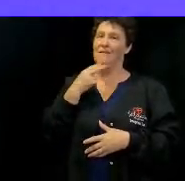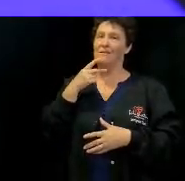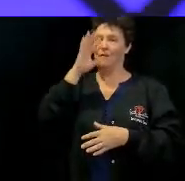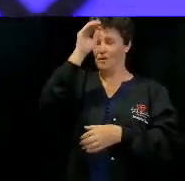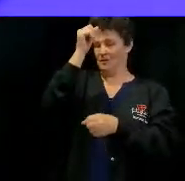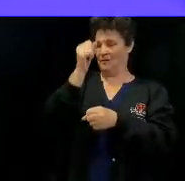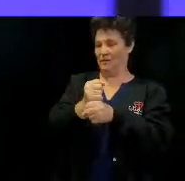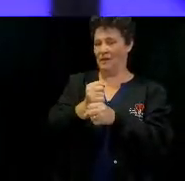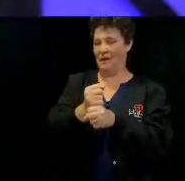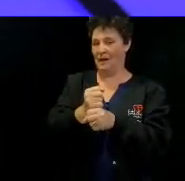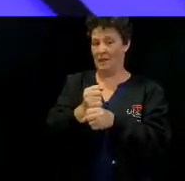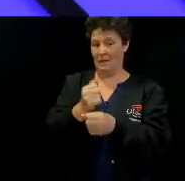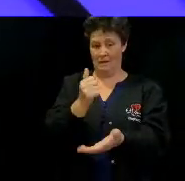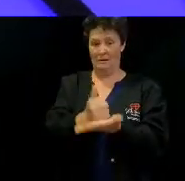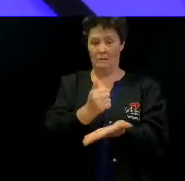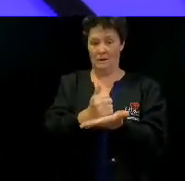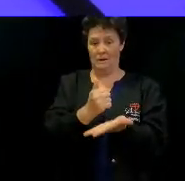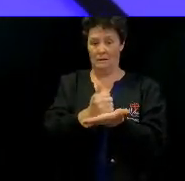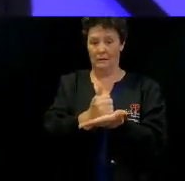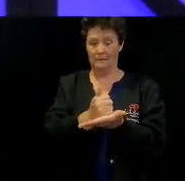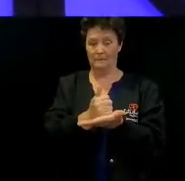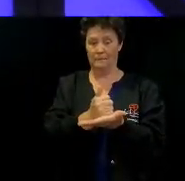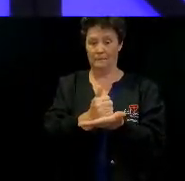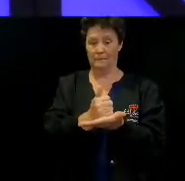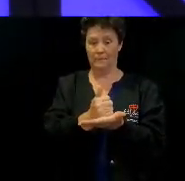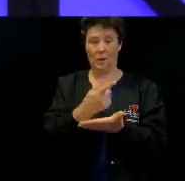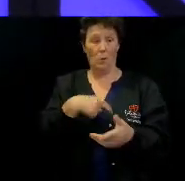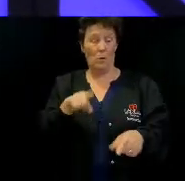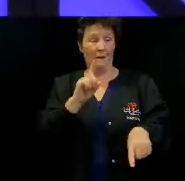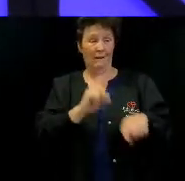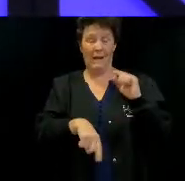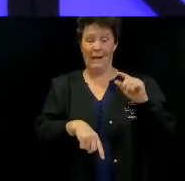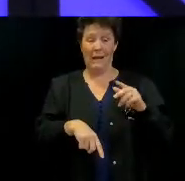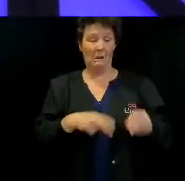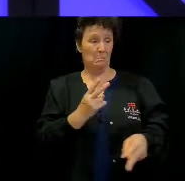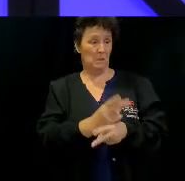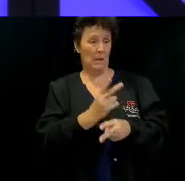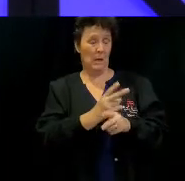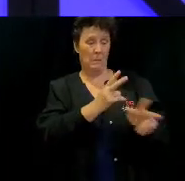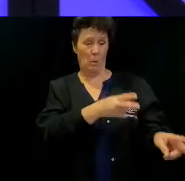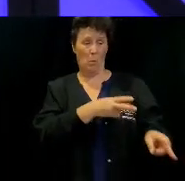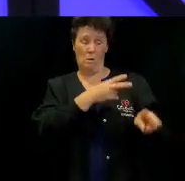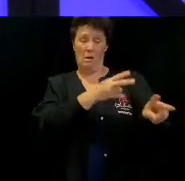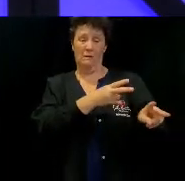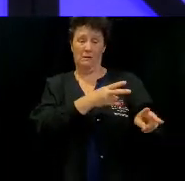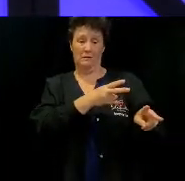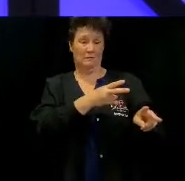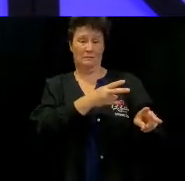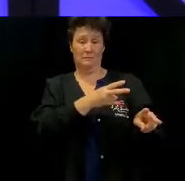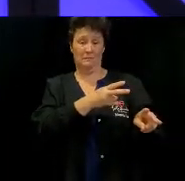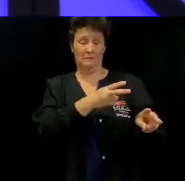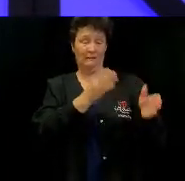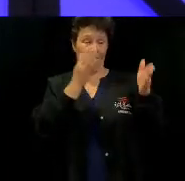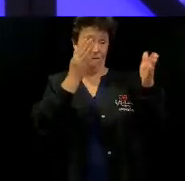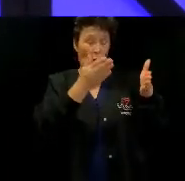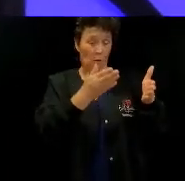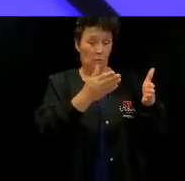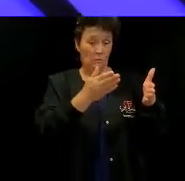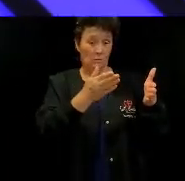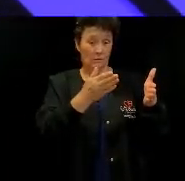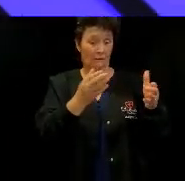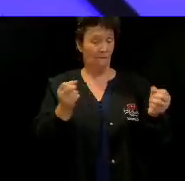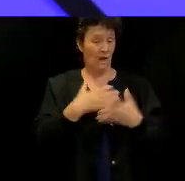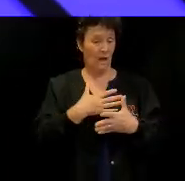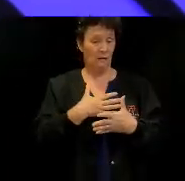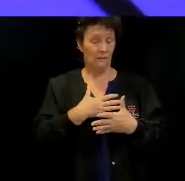Amen. So, we can't tolerate fear. Isaiah 41:10. I love this. Fear